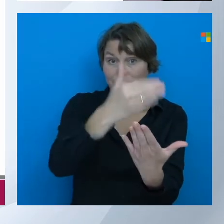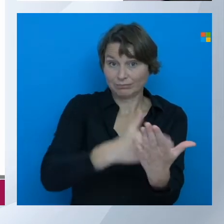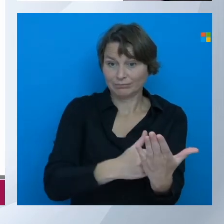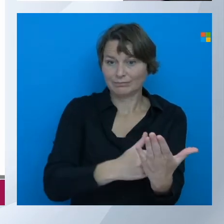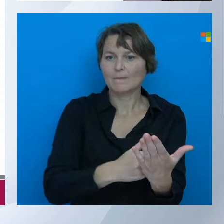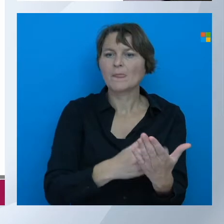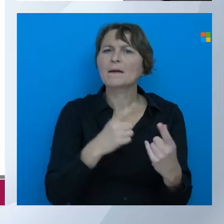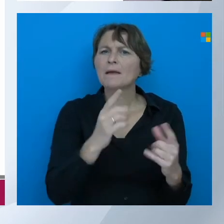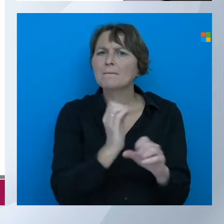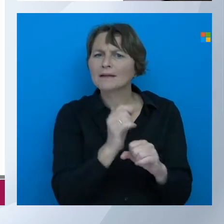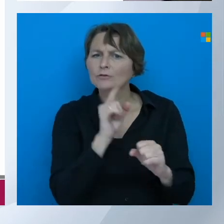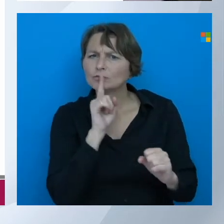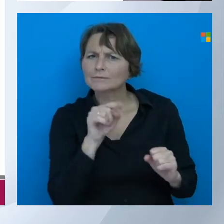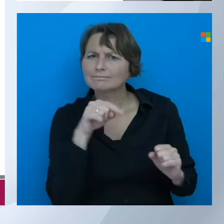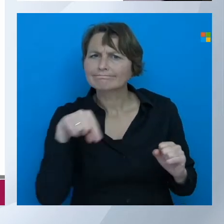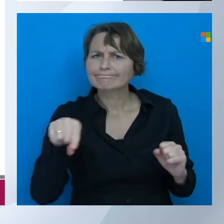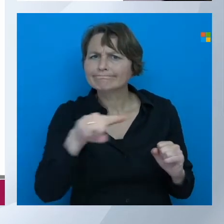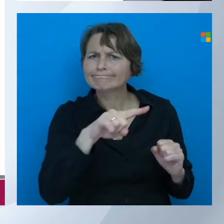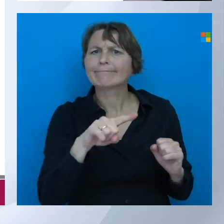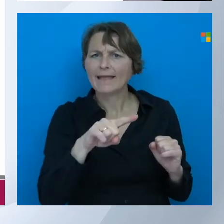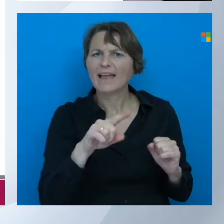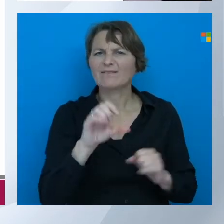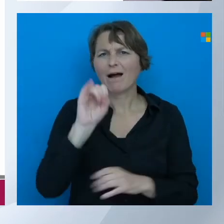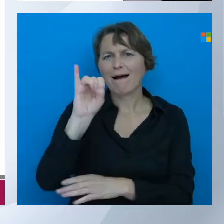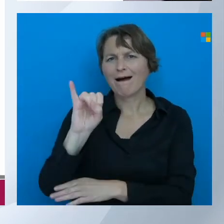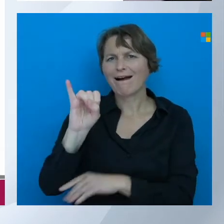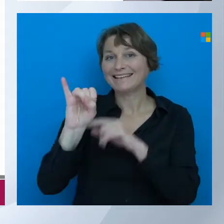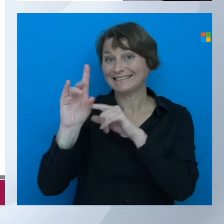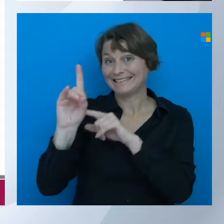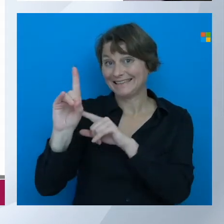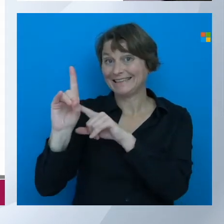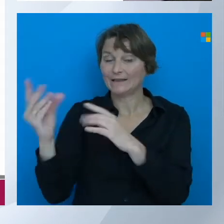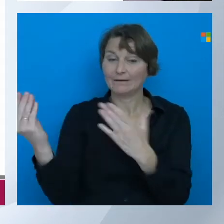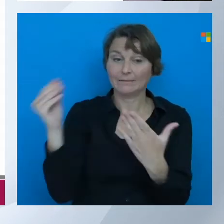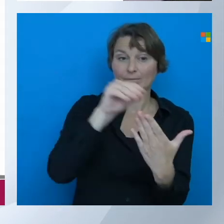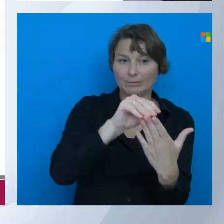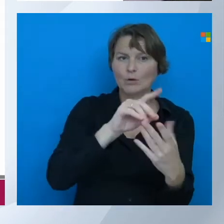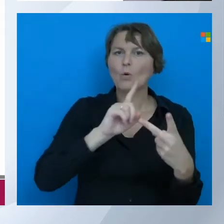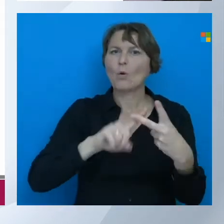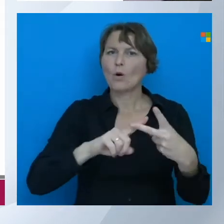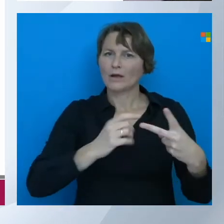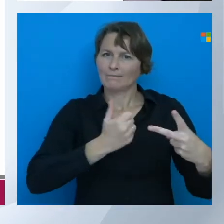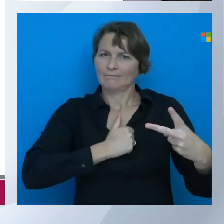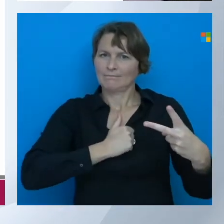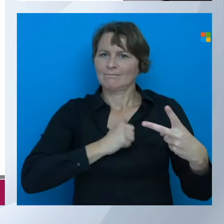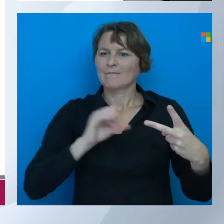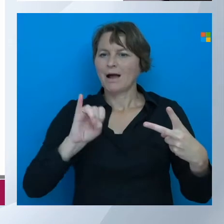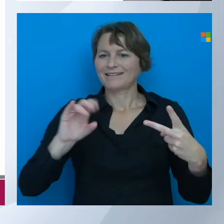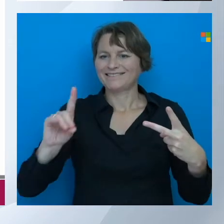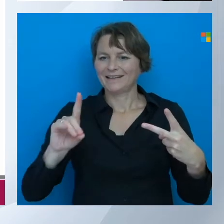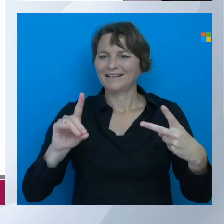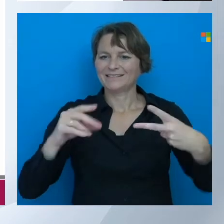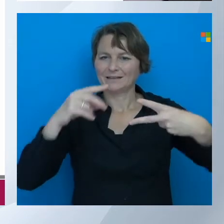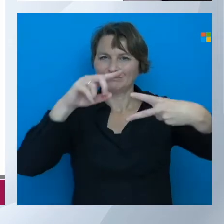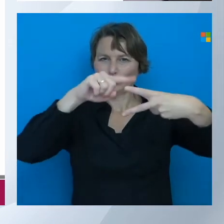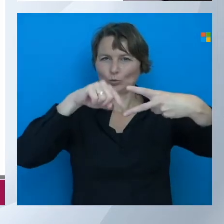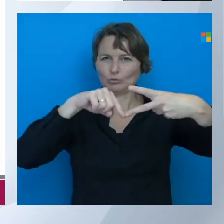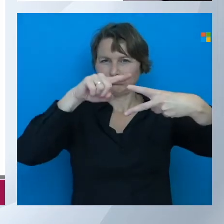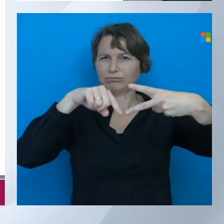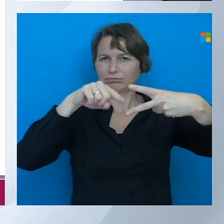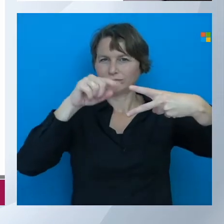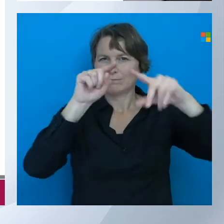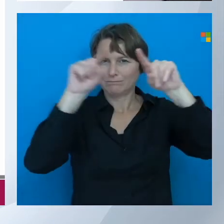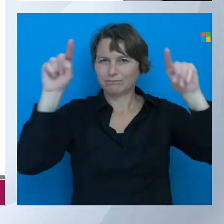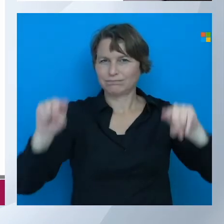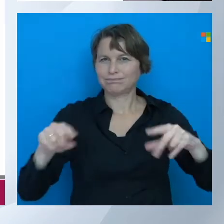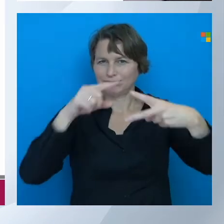the application ID and the director or your tenant ID, because those two pieces of information are